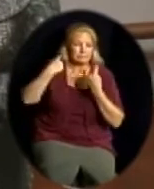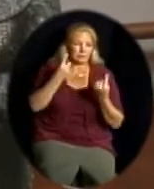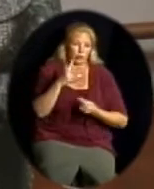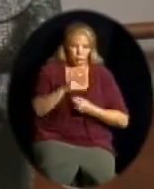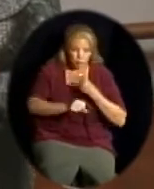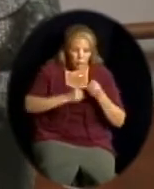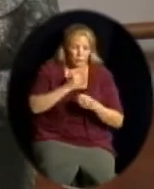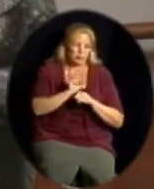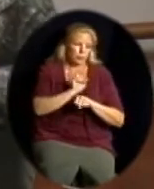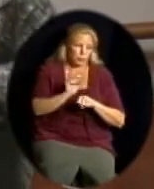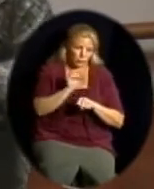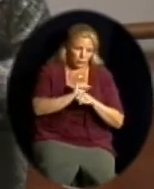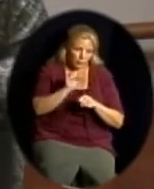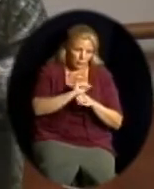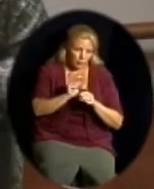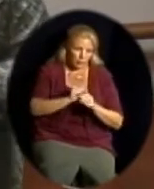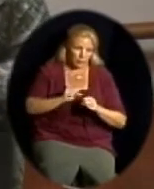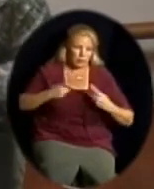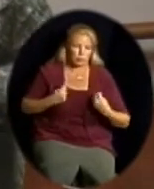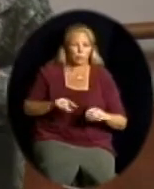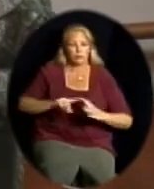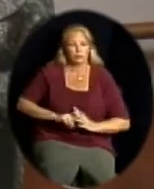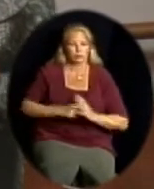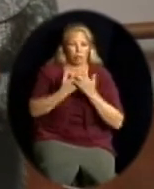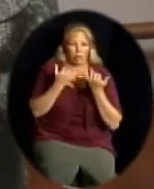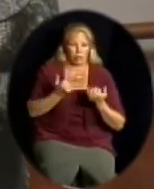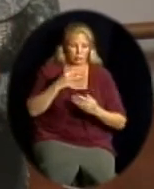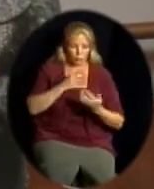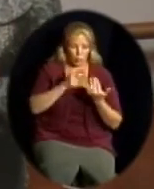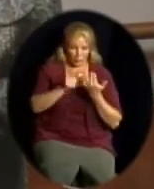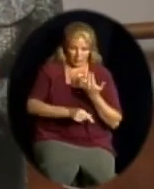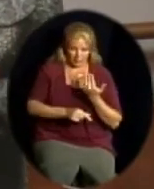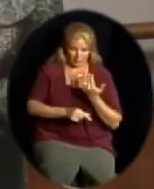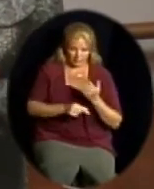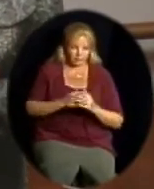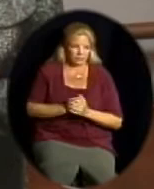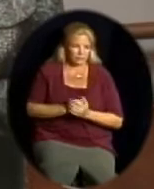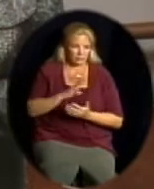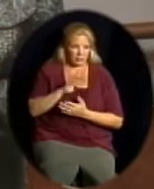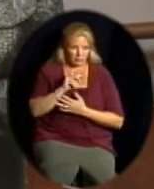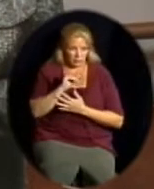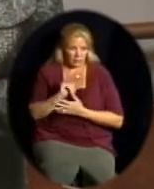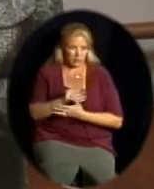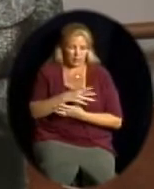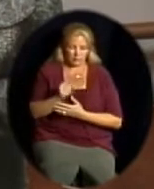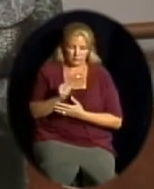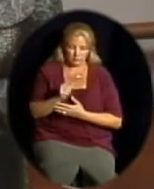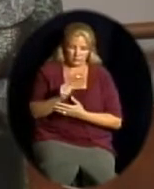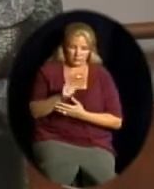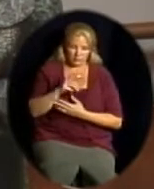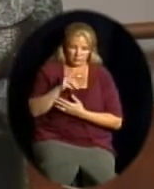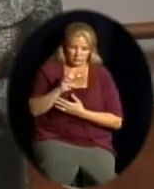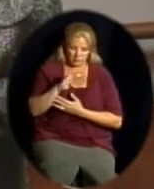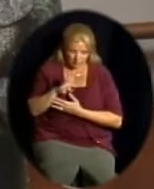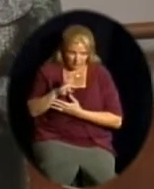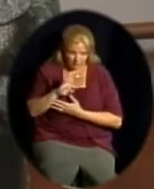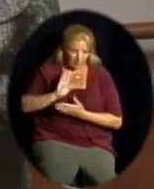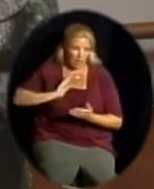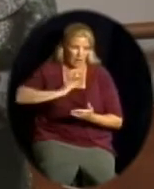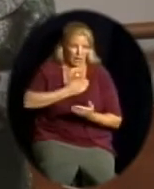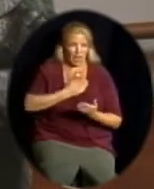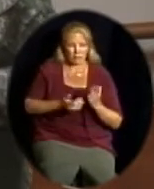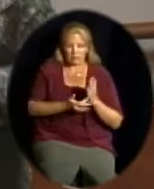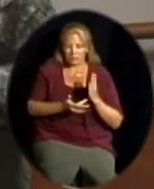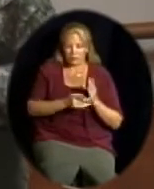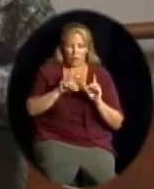like to acknowledge the committee, both Betty Carpenter as clerk of the board, Deb Madden as assistant, our technology department and division that's